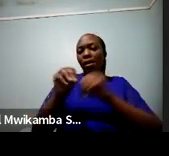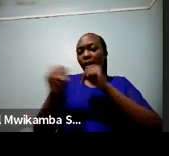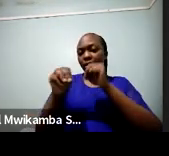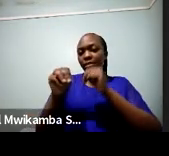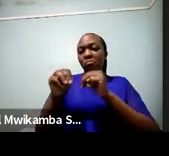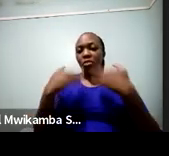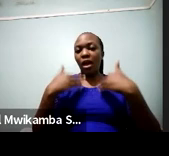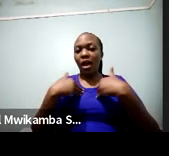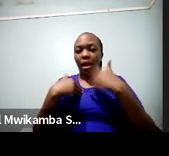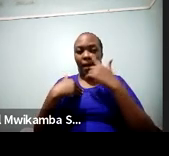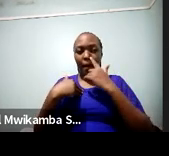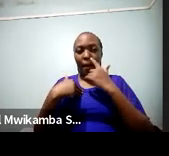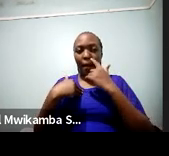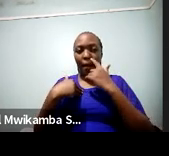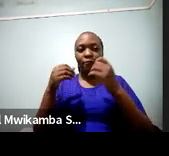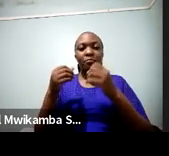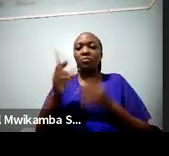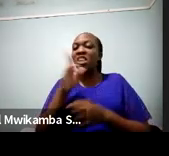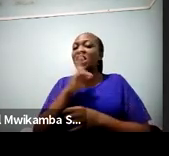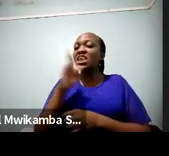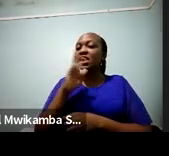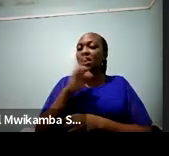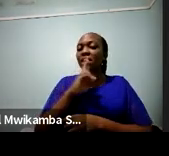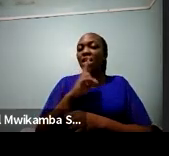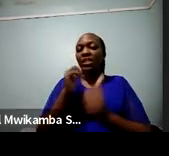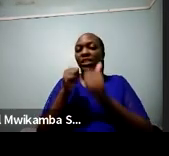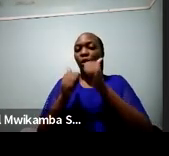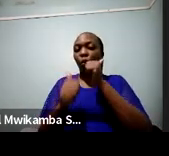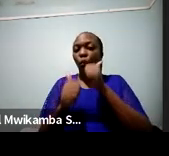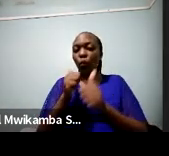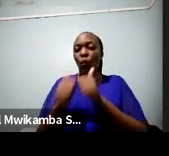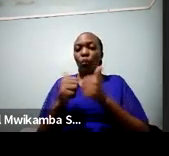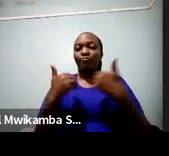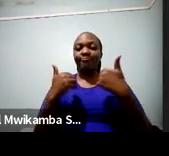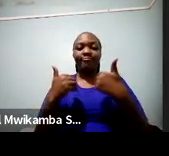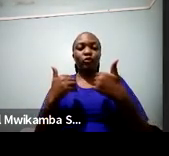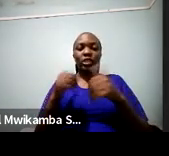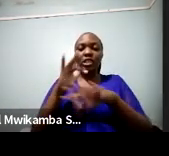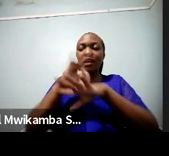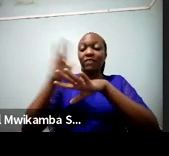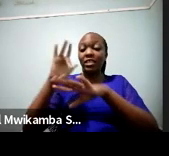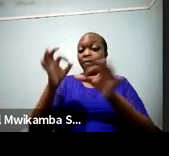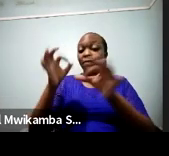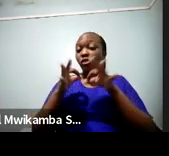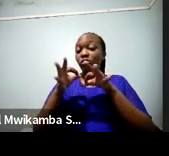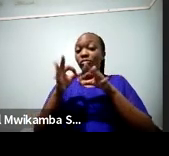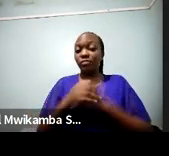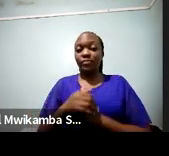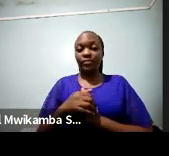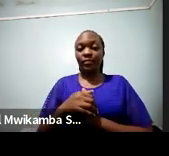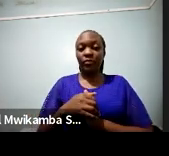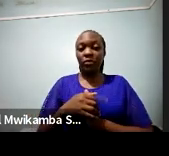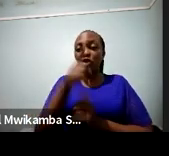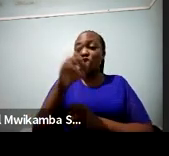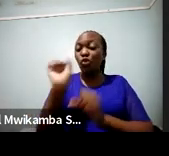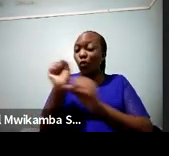financial decisions. This is a core area in finance. You will never say you have made it in finance. You have no clue what time value of money